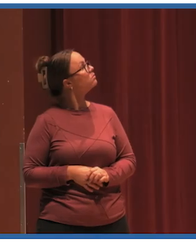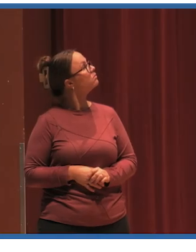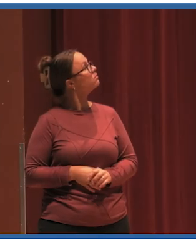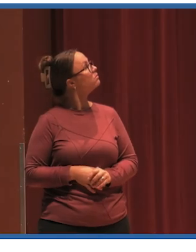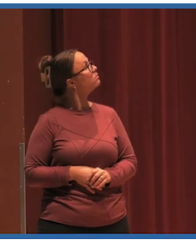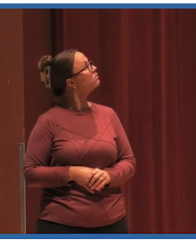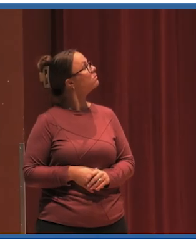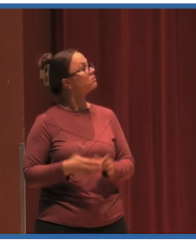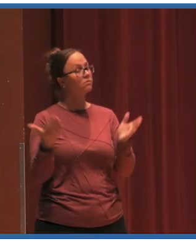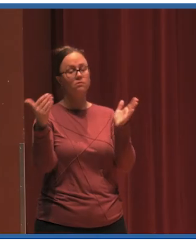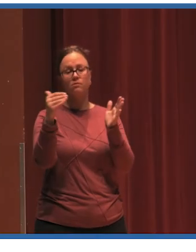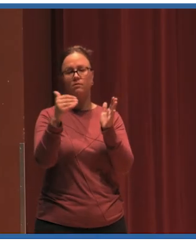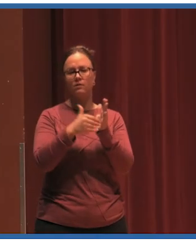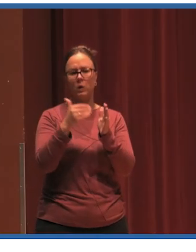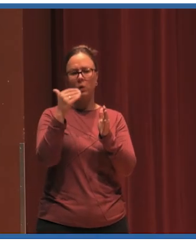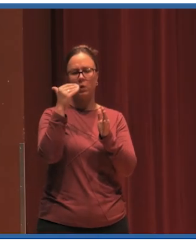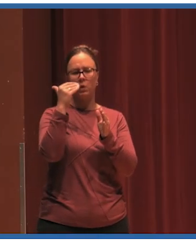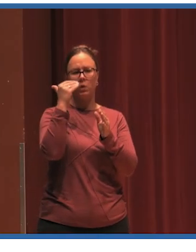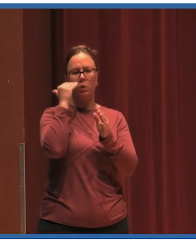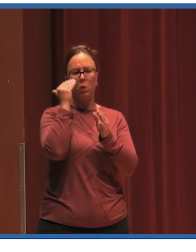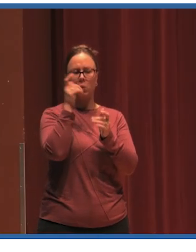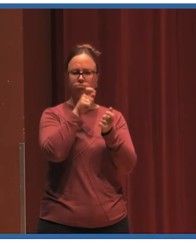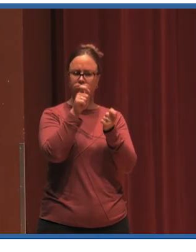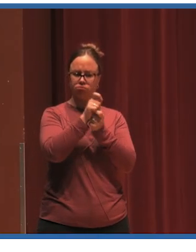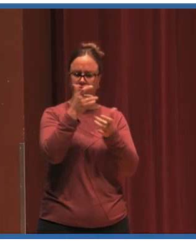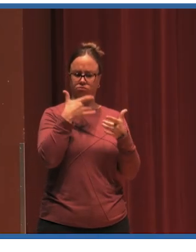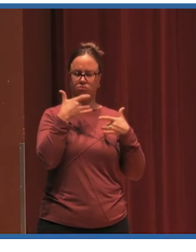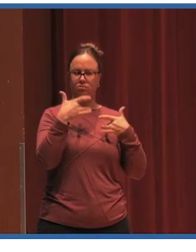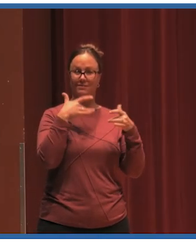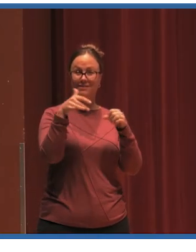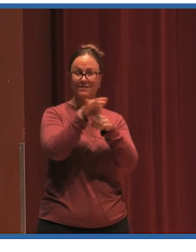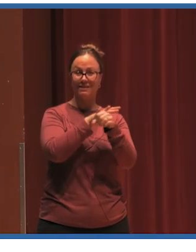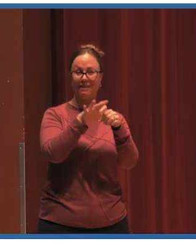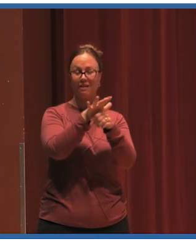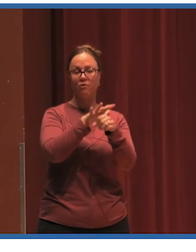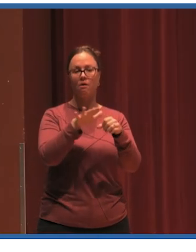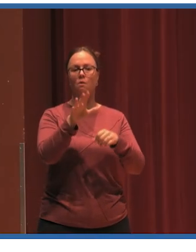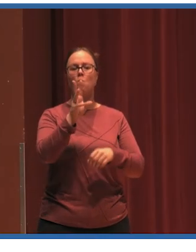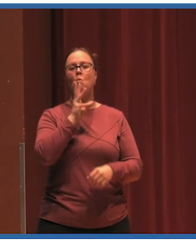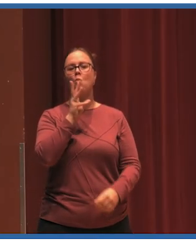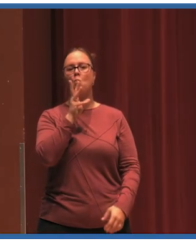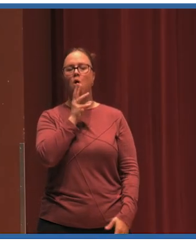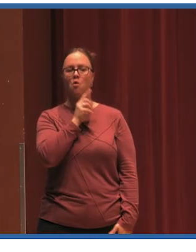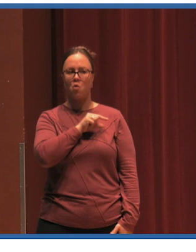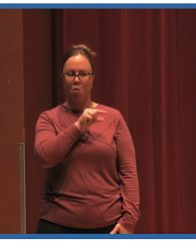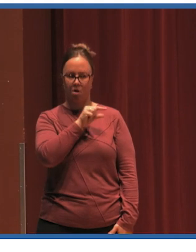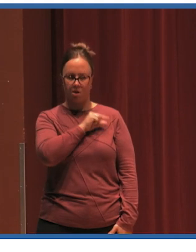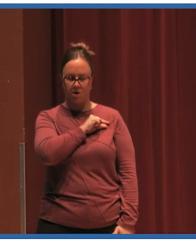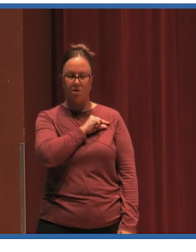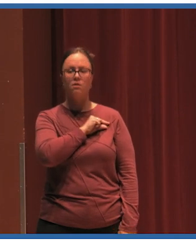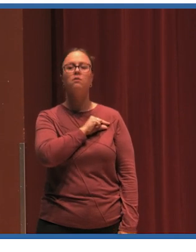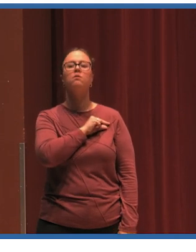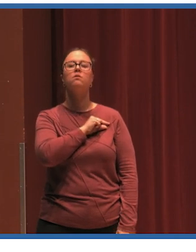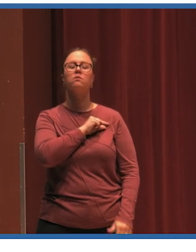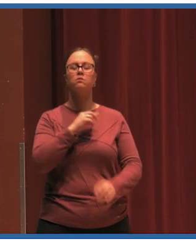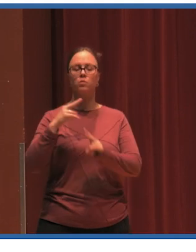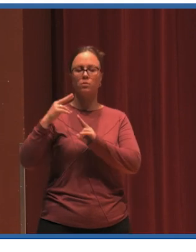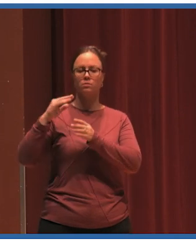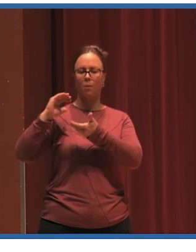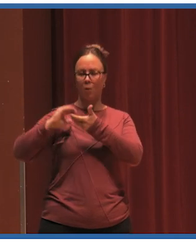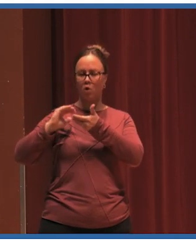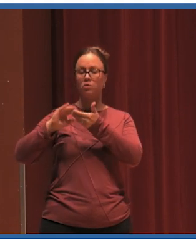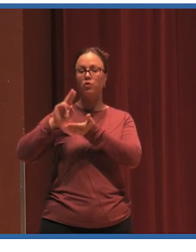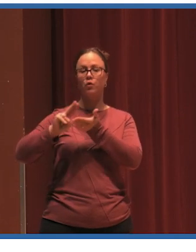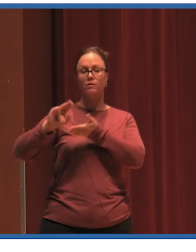And again, I know of particular concern here in this area is water quality. Our partners at the University of